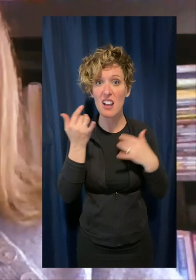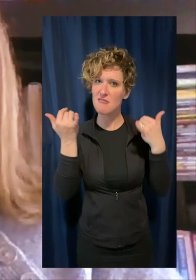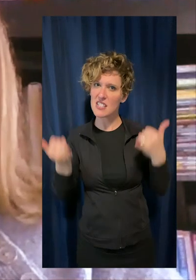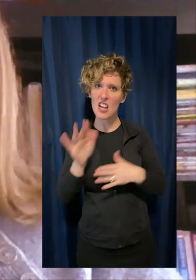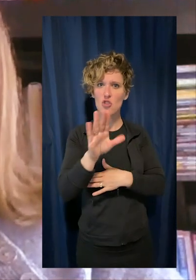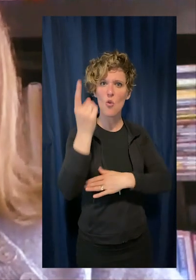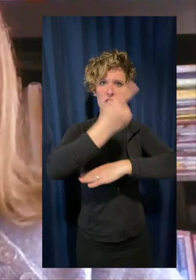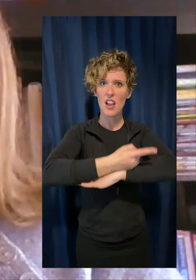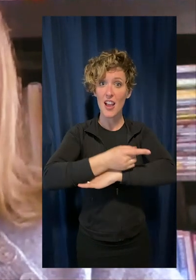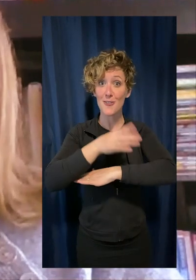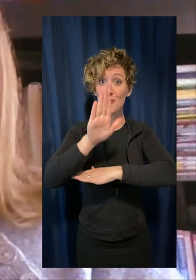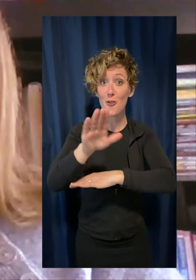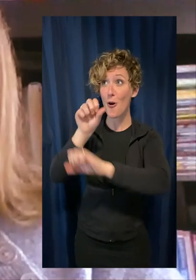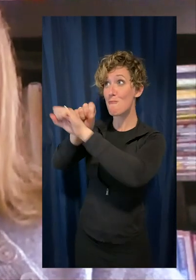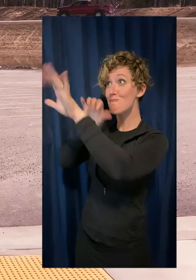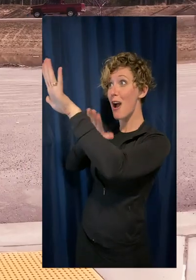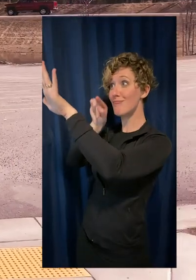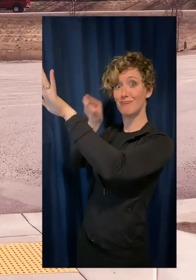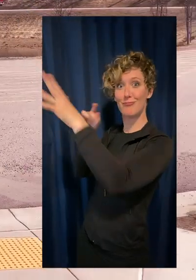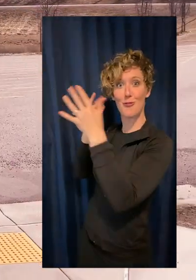so get on your way.